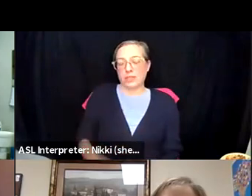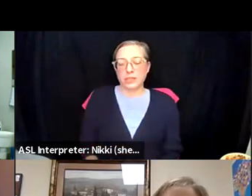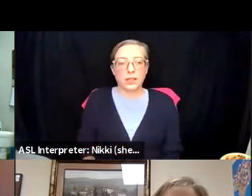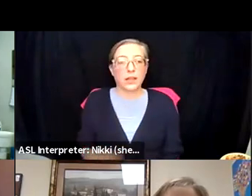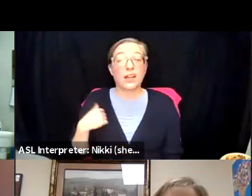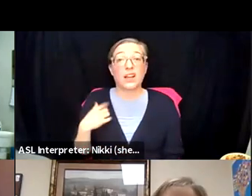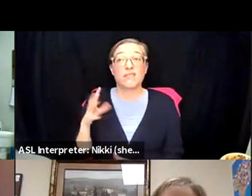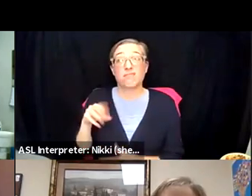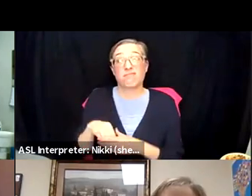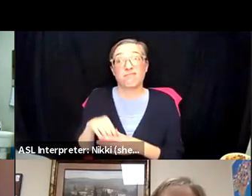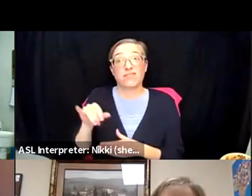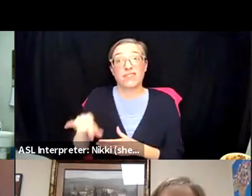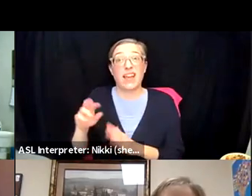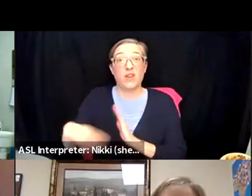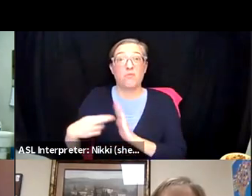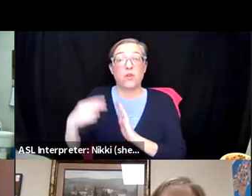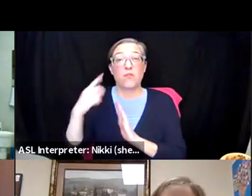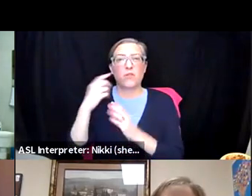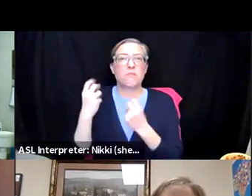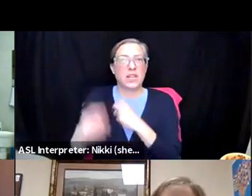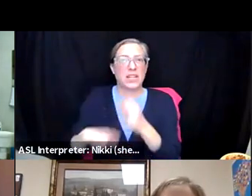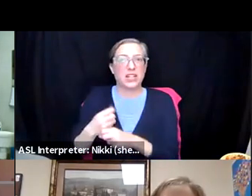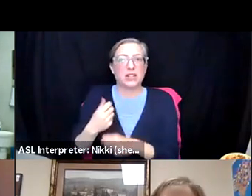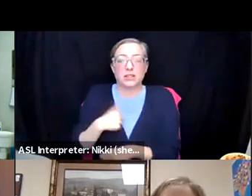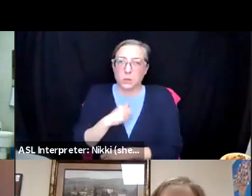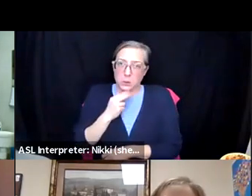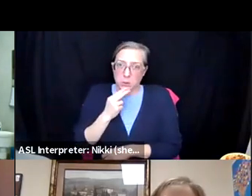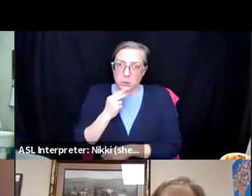our organization. We're a small nonprofit that has a